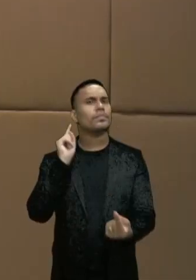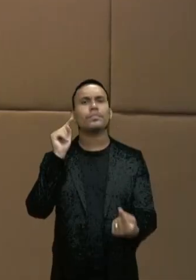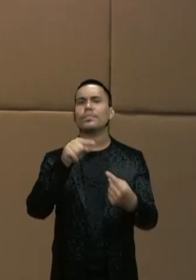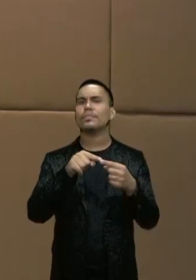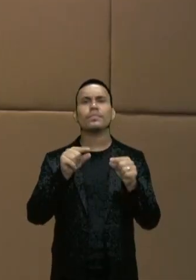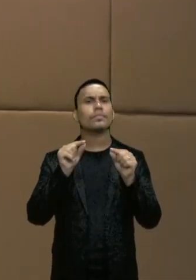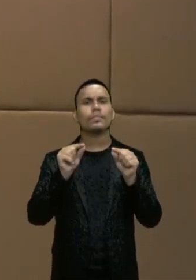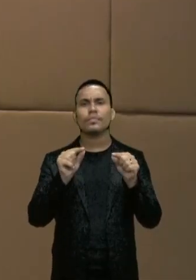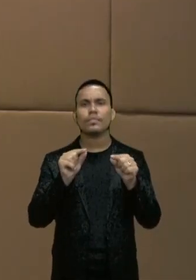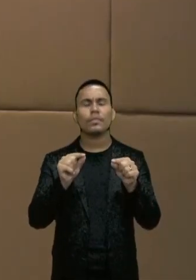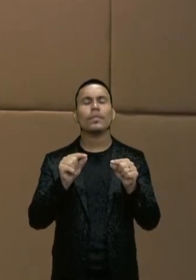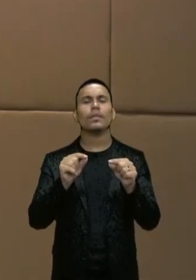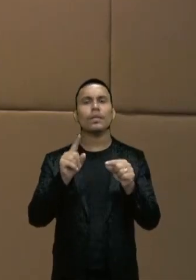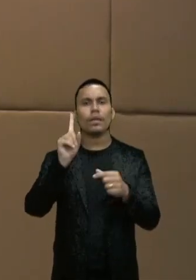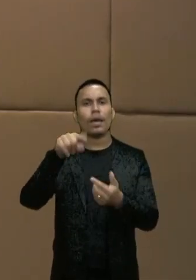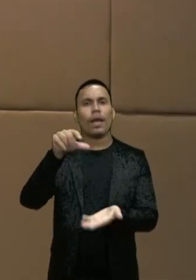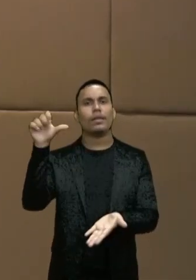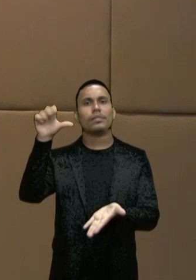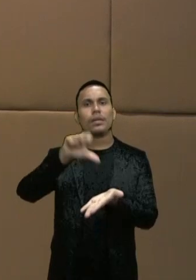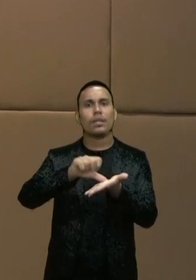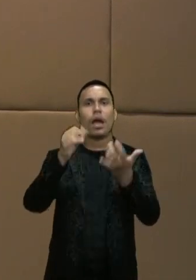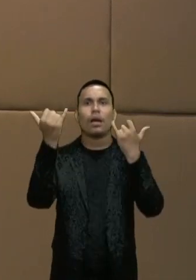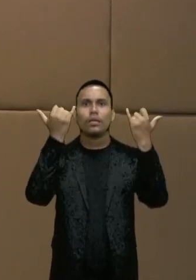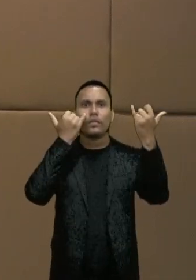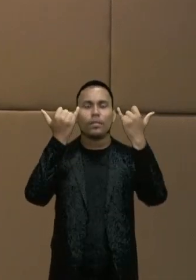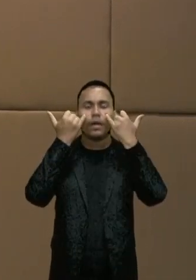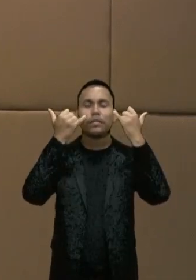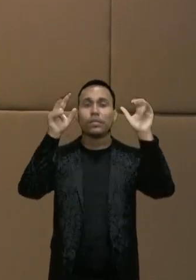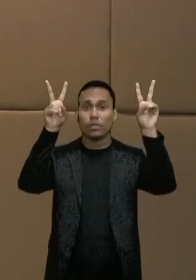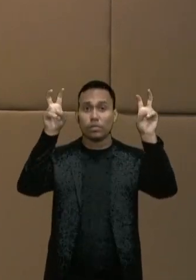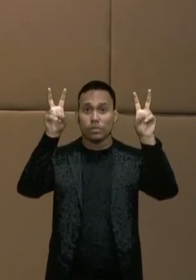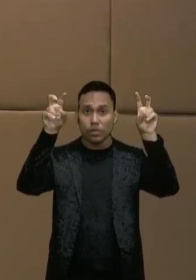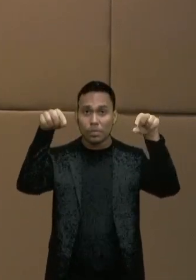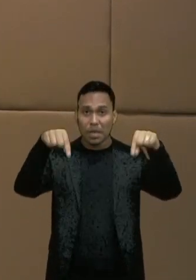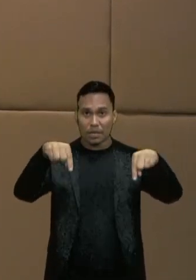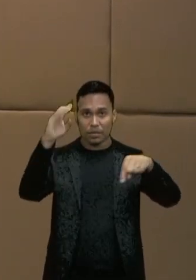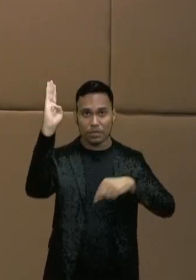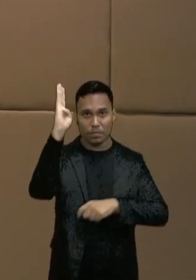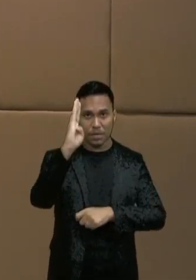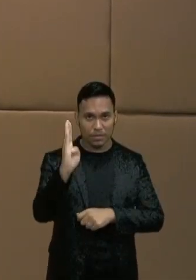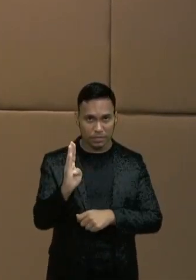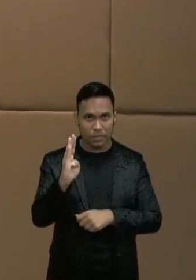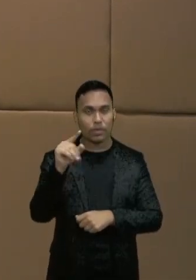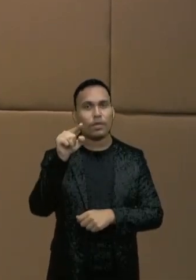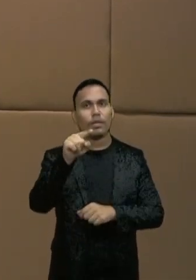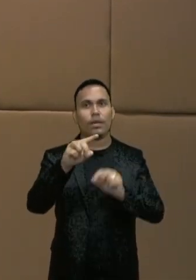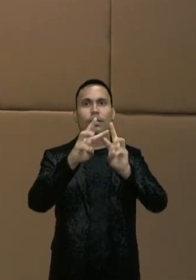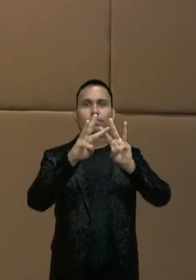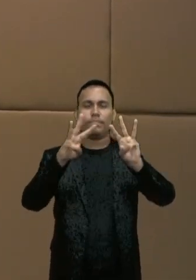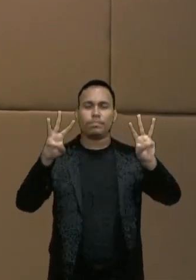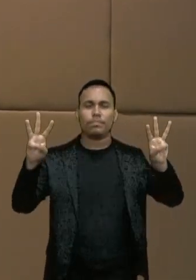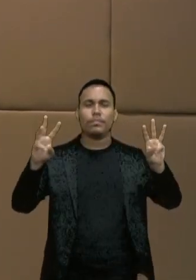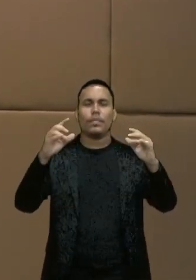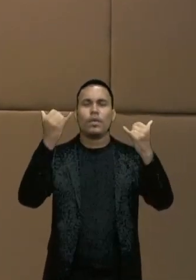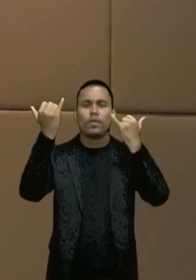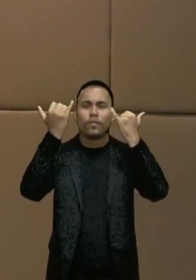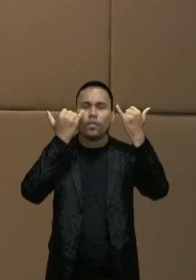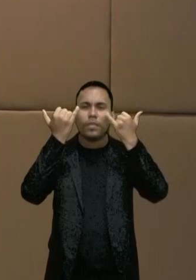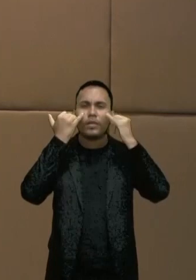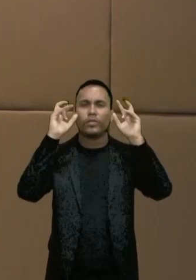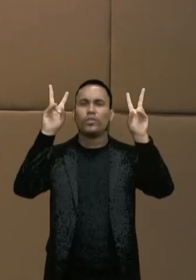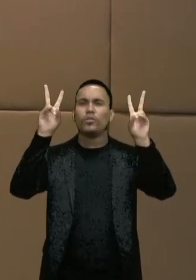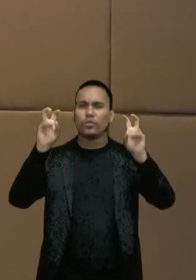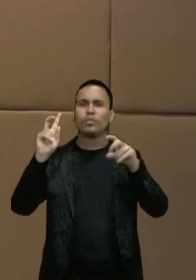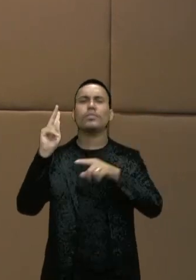main goal is to be a center of information about this in Brazil. There you will find a lot of information on